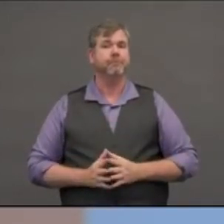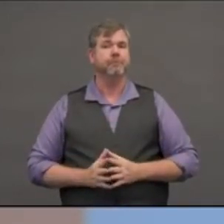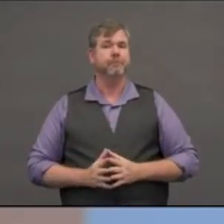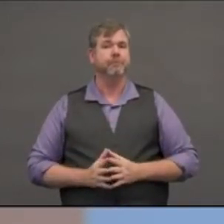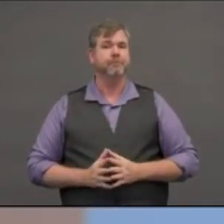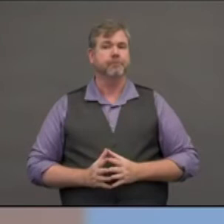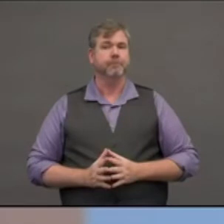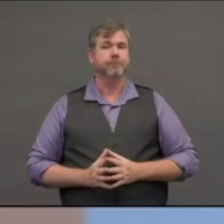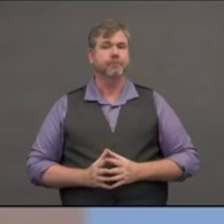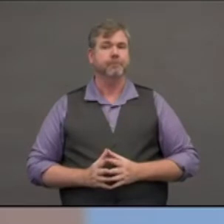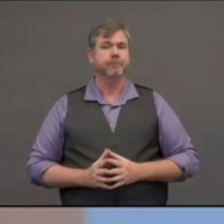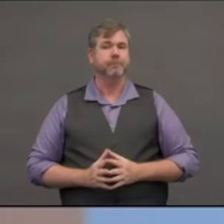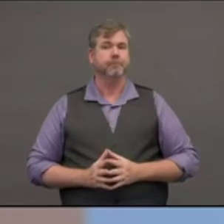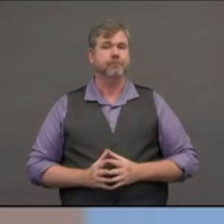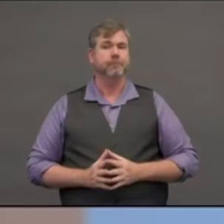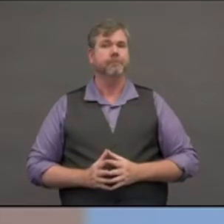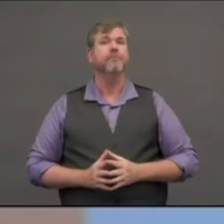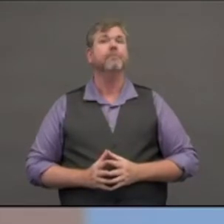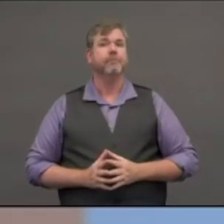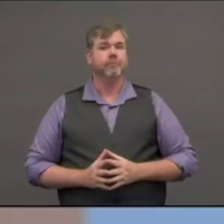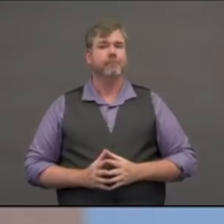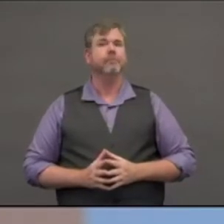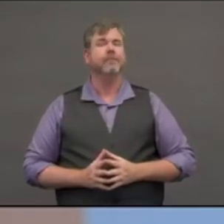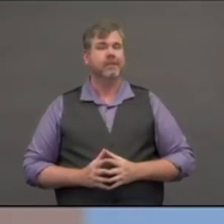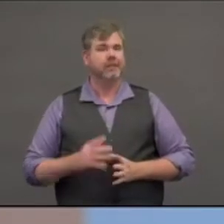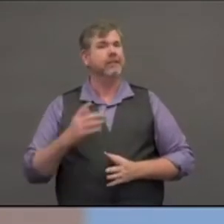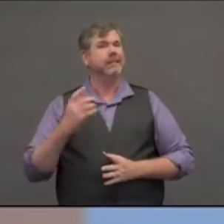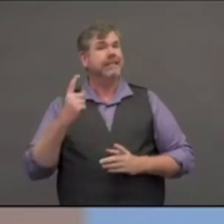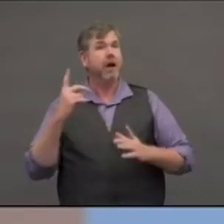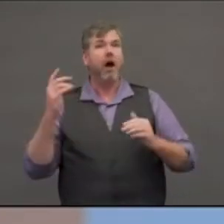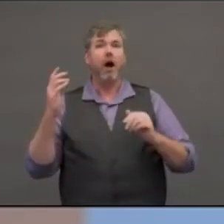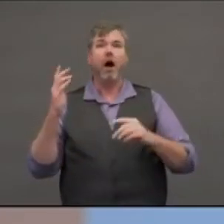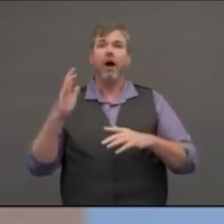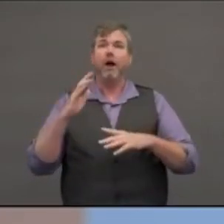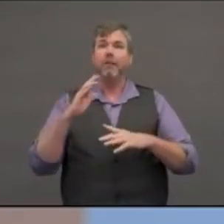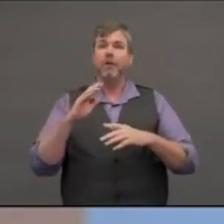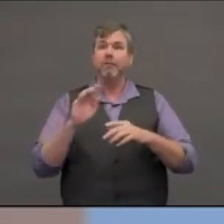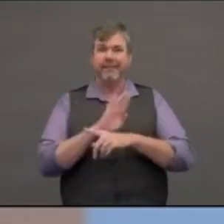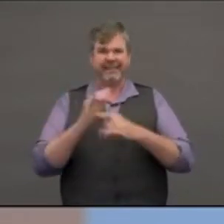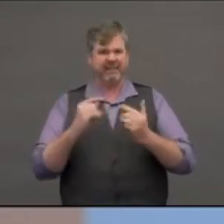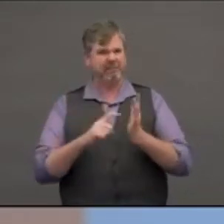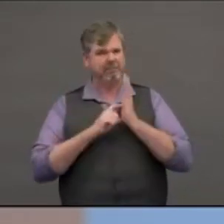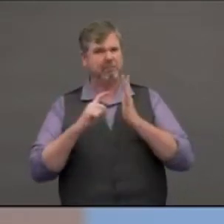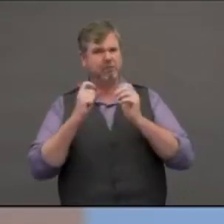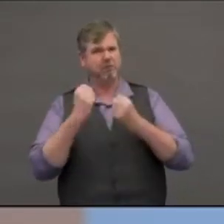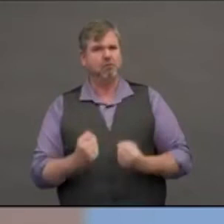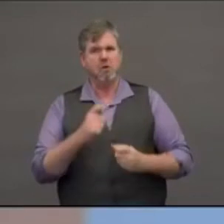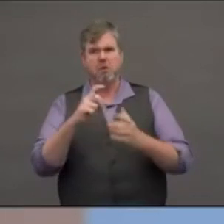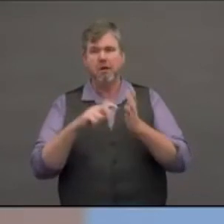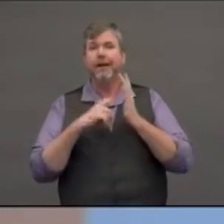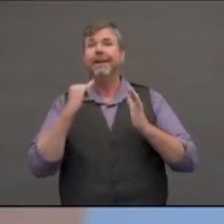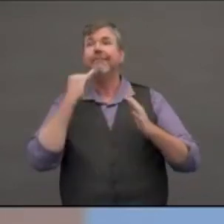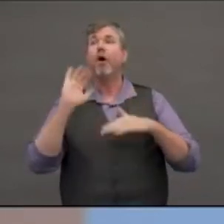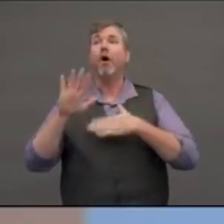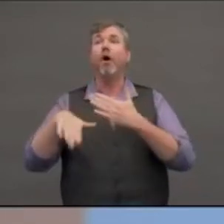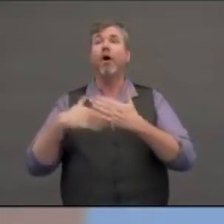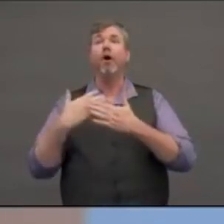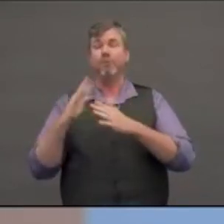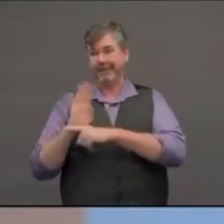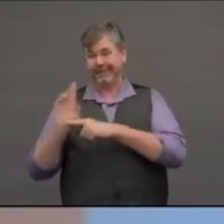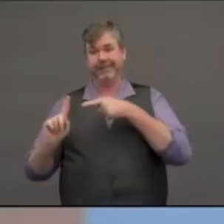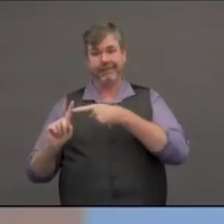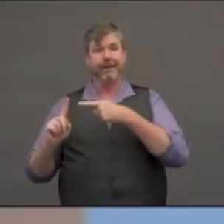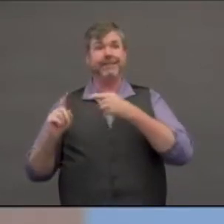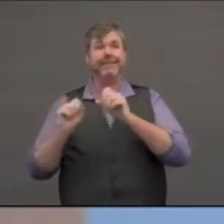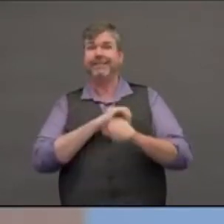workplace doesn't necessarily mean you should if your staff can work from home effectively. With that being